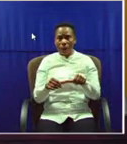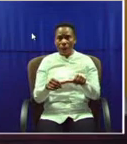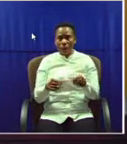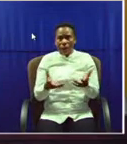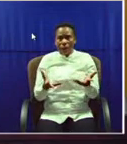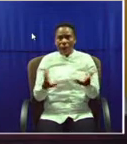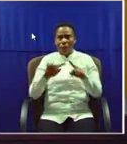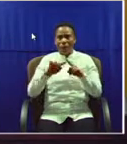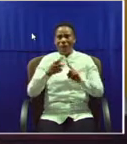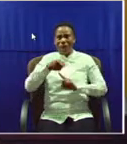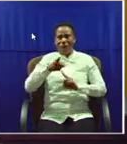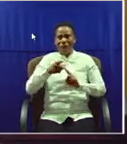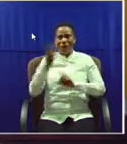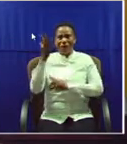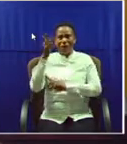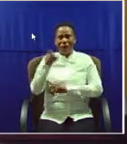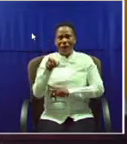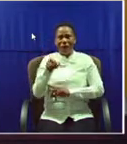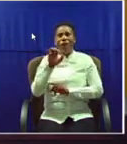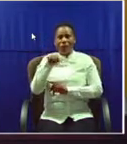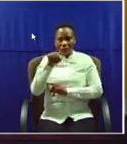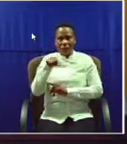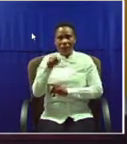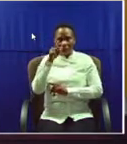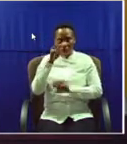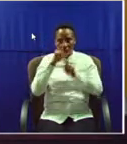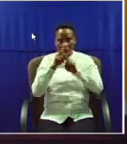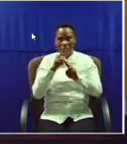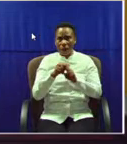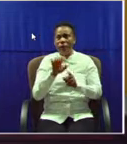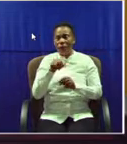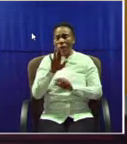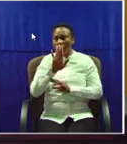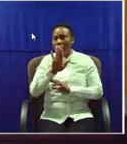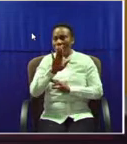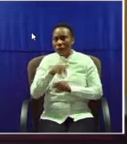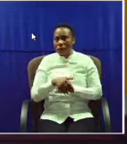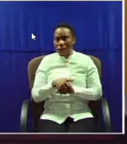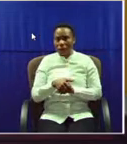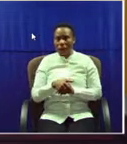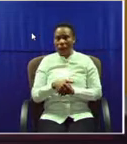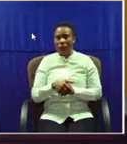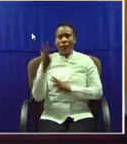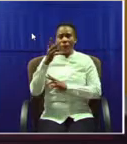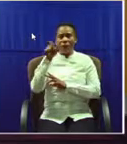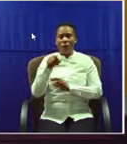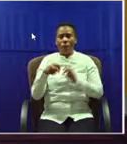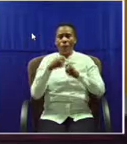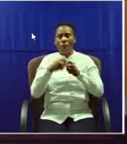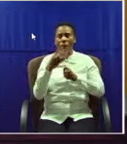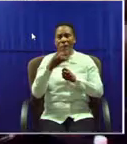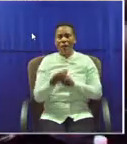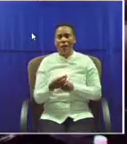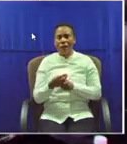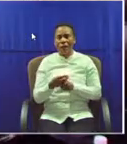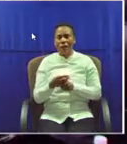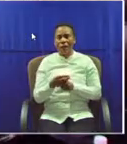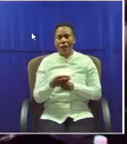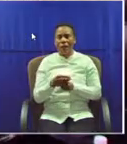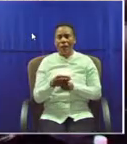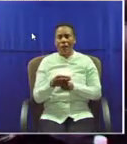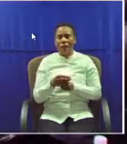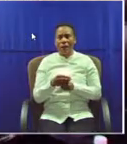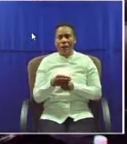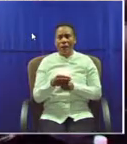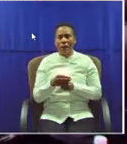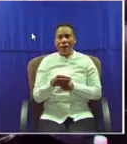point of order, Speaker. Yes, Honorable. Wait a minute. Okay, the problem that we are having here is that you are threatening people, you're going